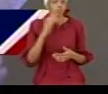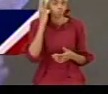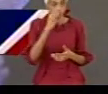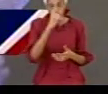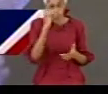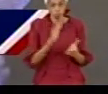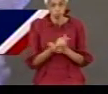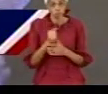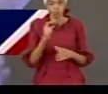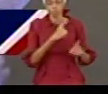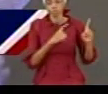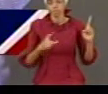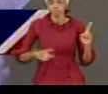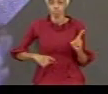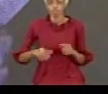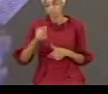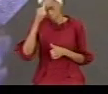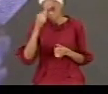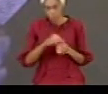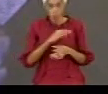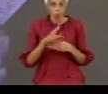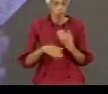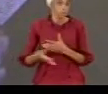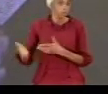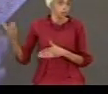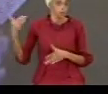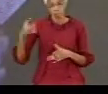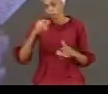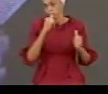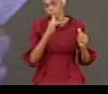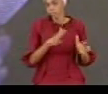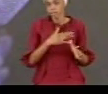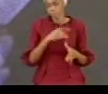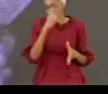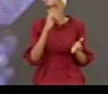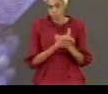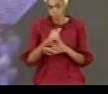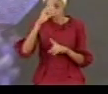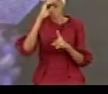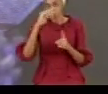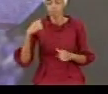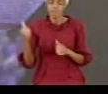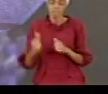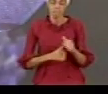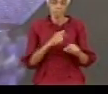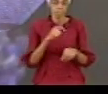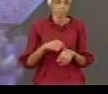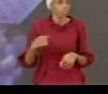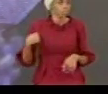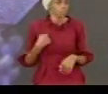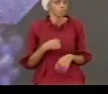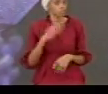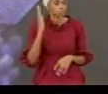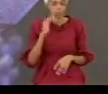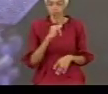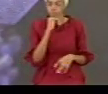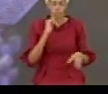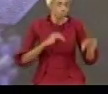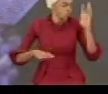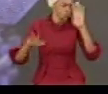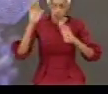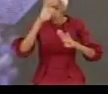blessings. Trust Him at all time, and also we should be careful for nothing, but